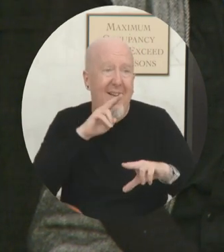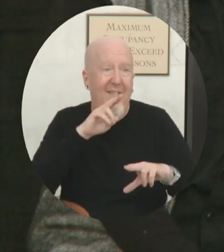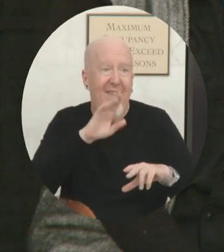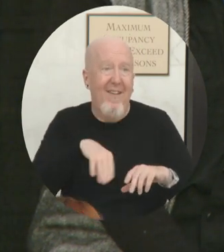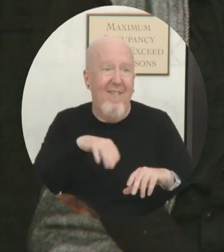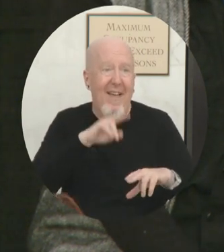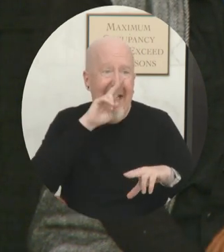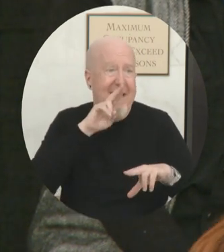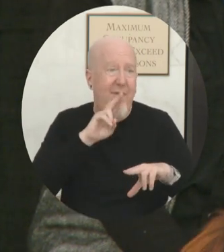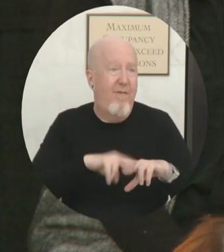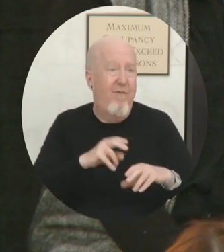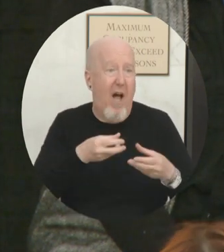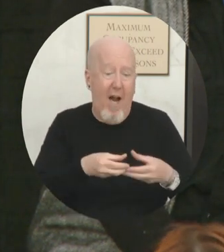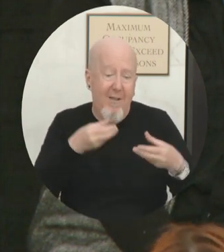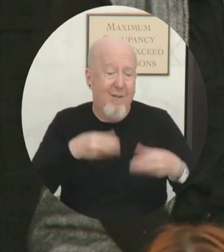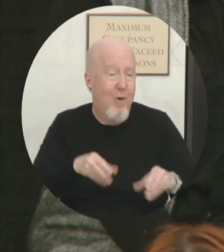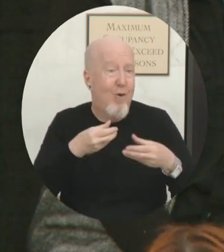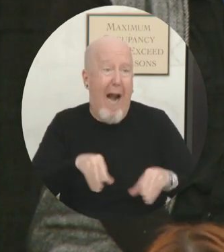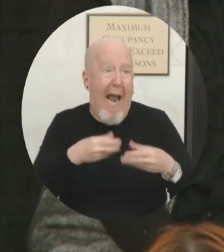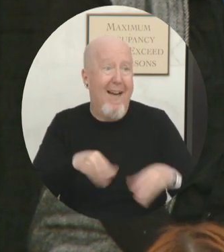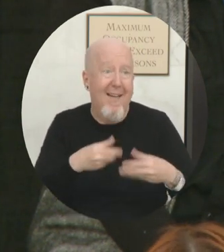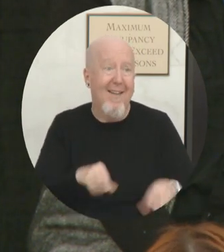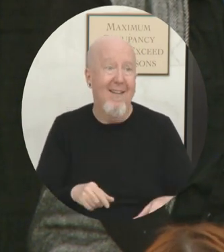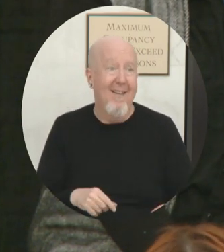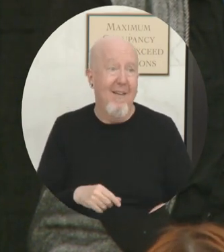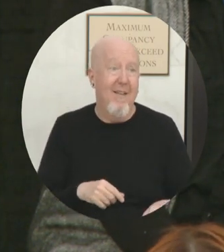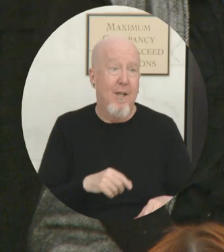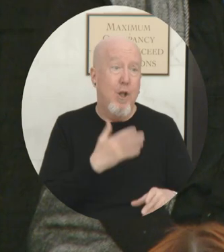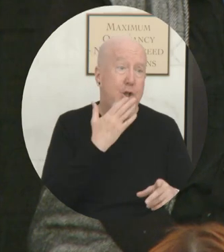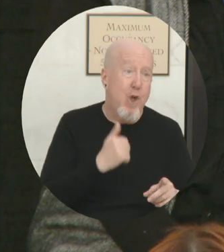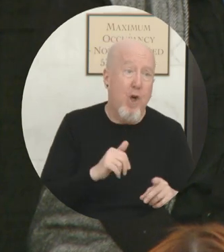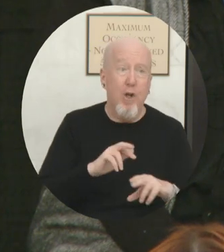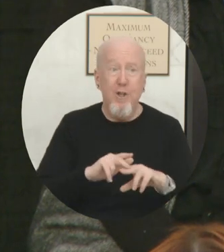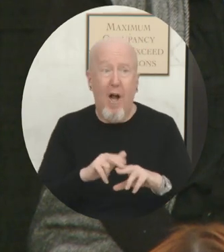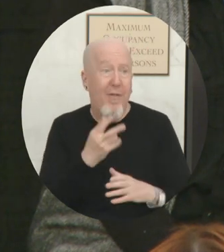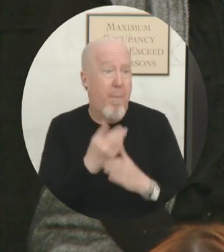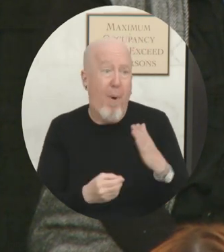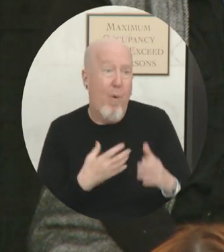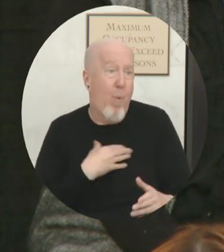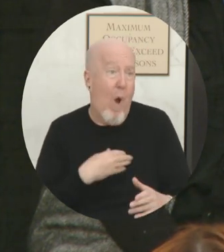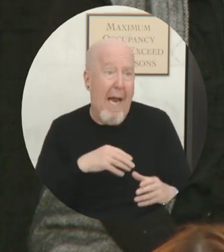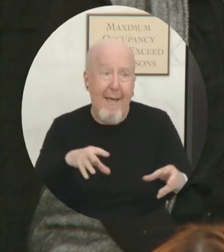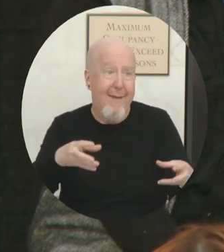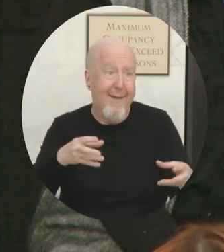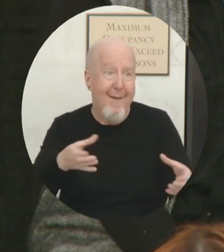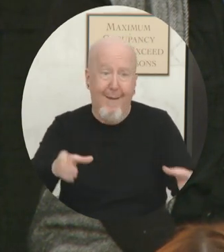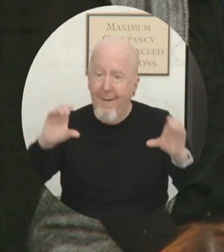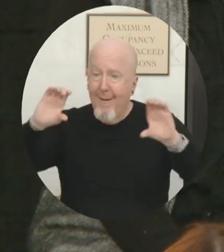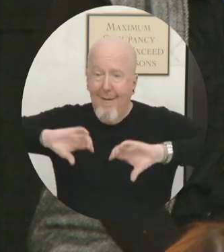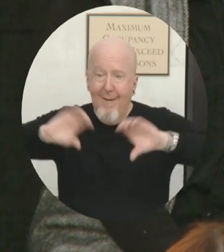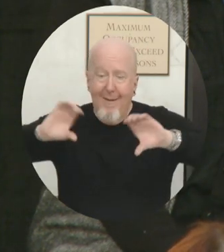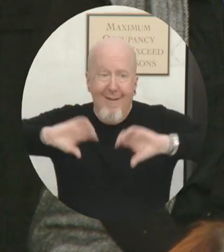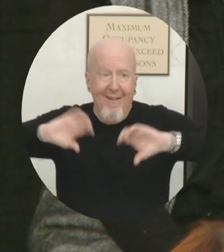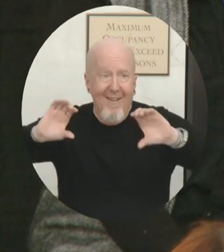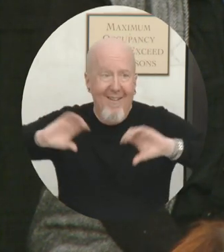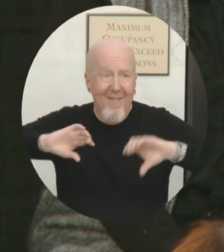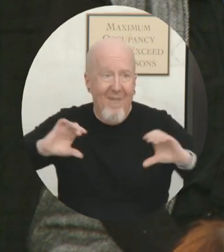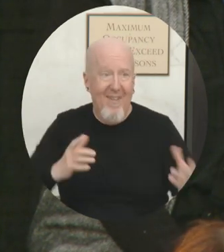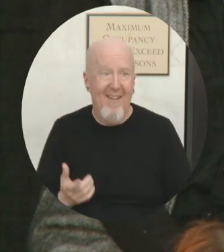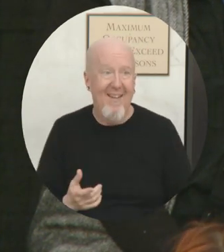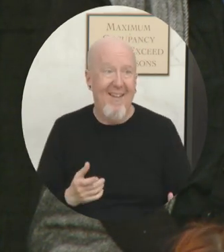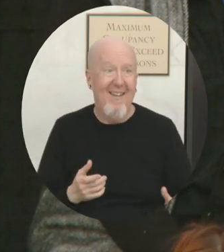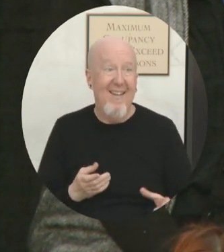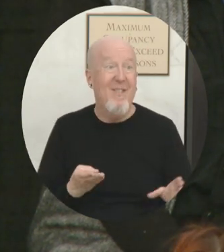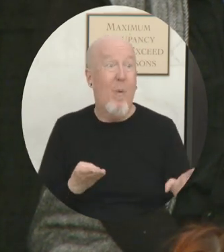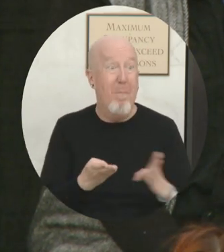Sugar versus salt, it's both white, who cares? So what they ended up baking up looked